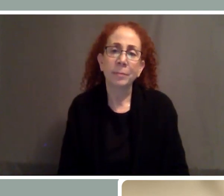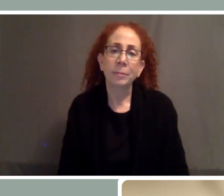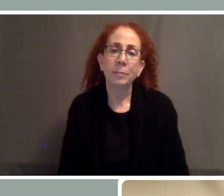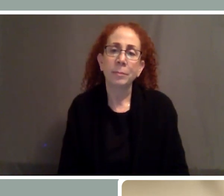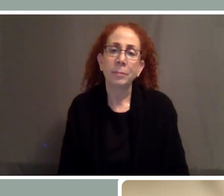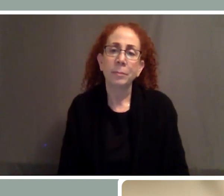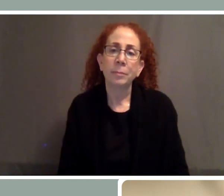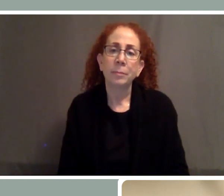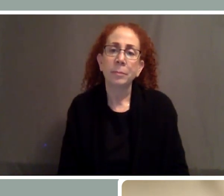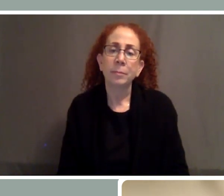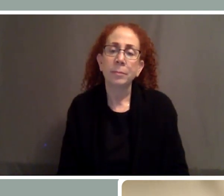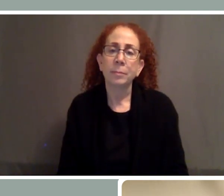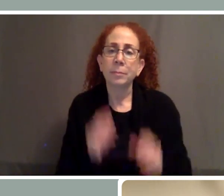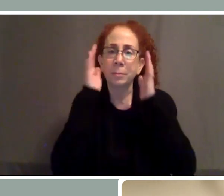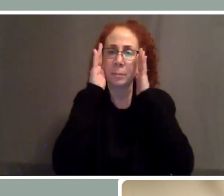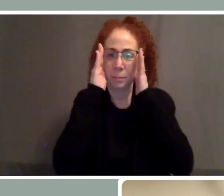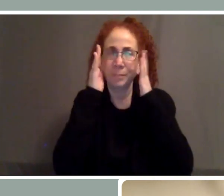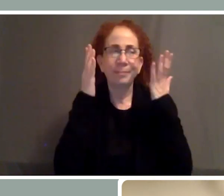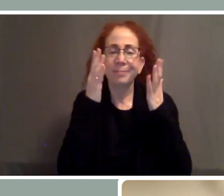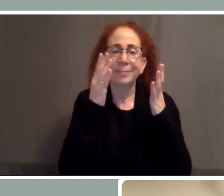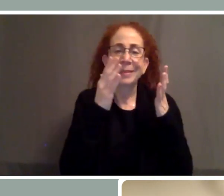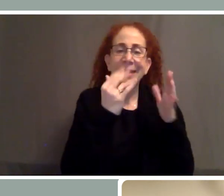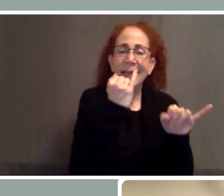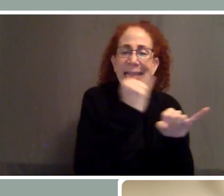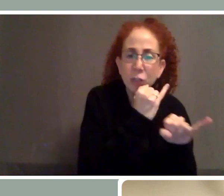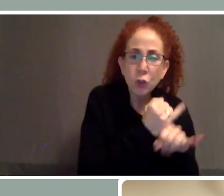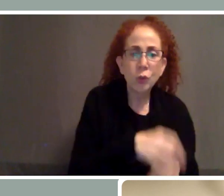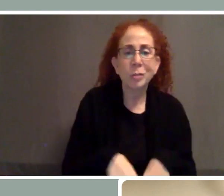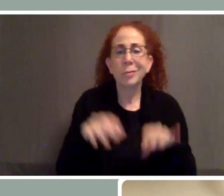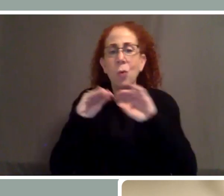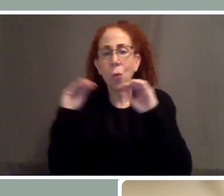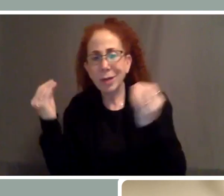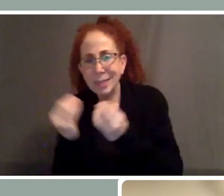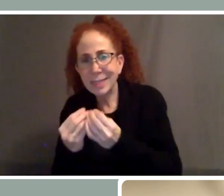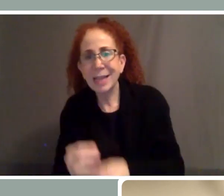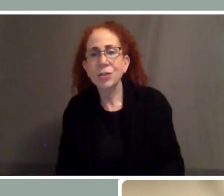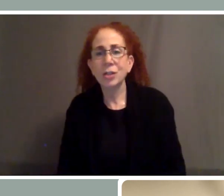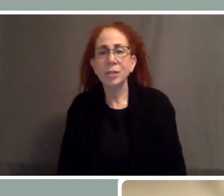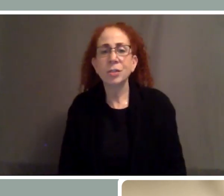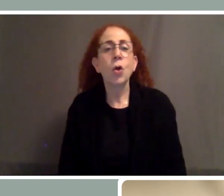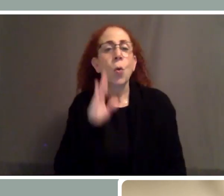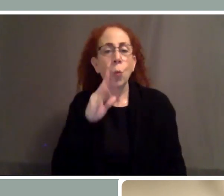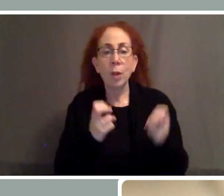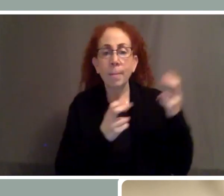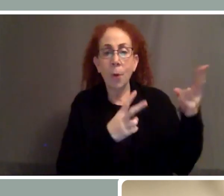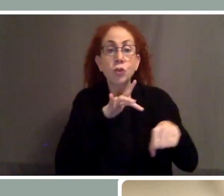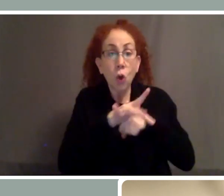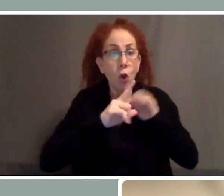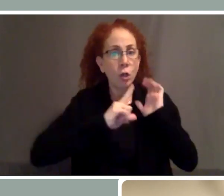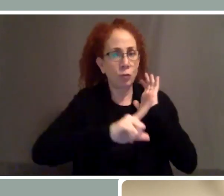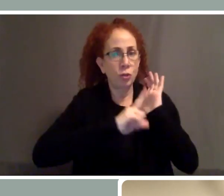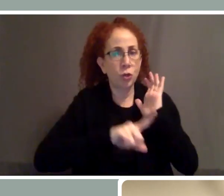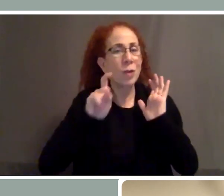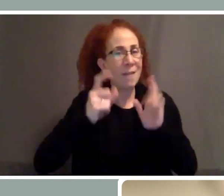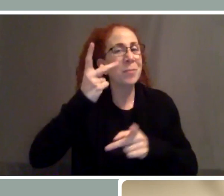people will, institutions, organizations will post very early research, and we have to be careful about